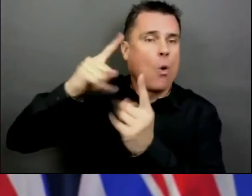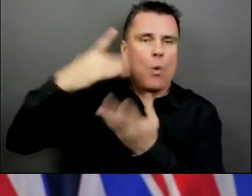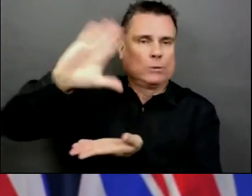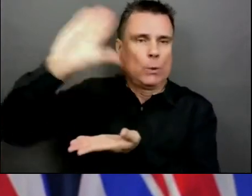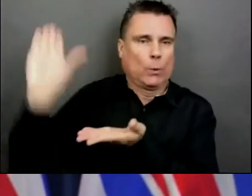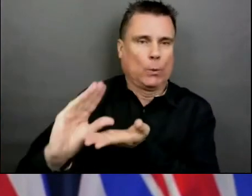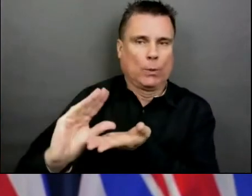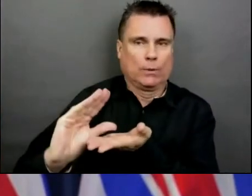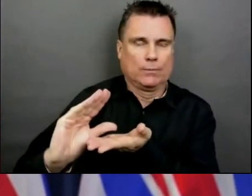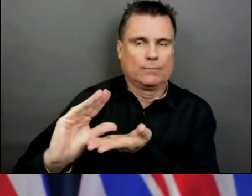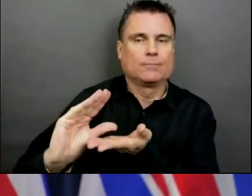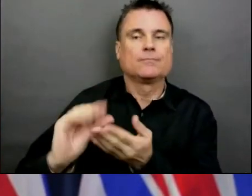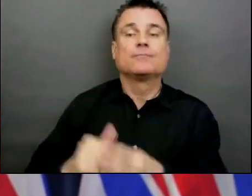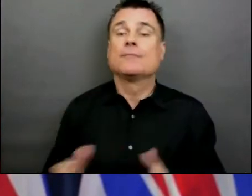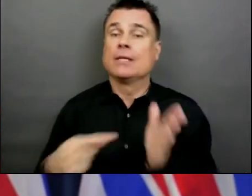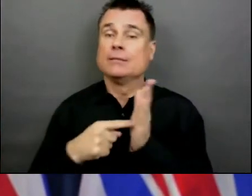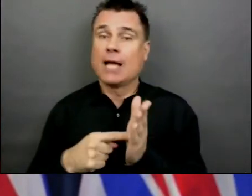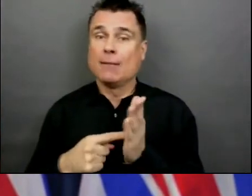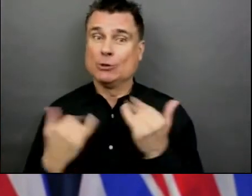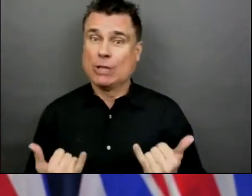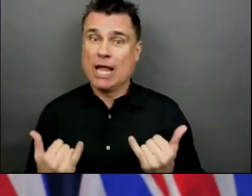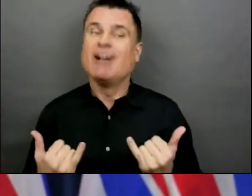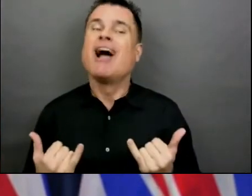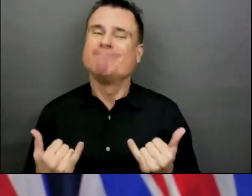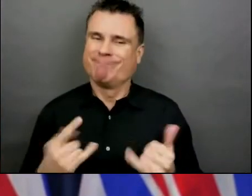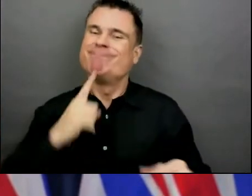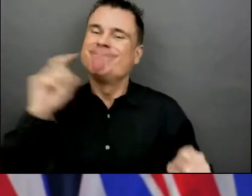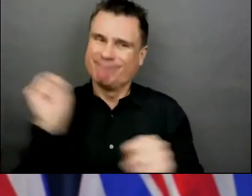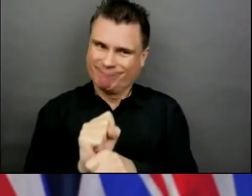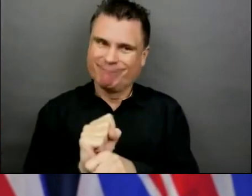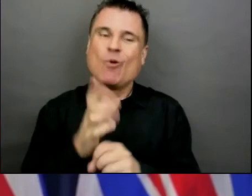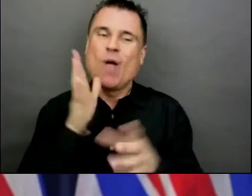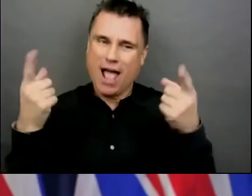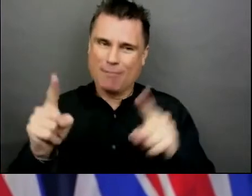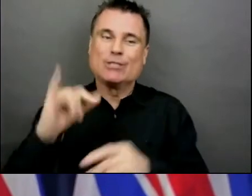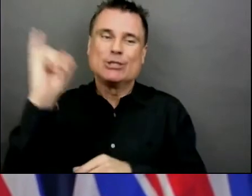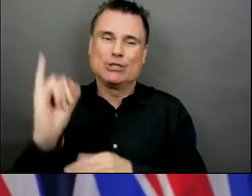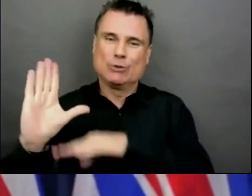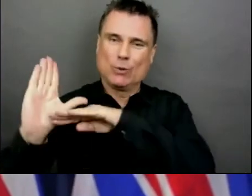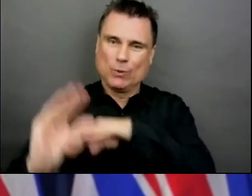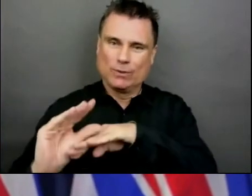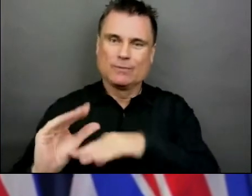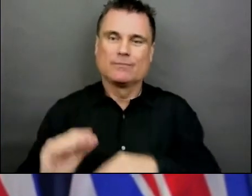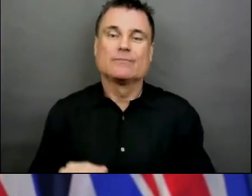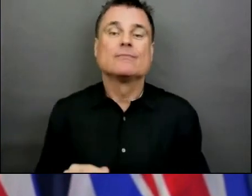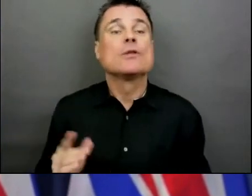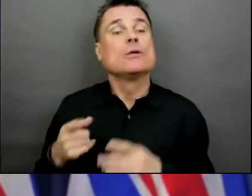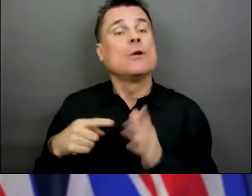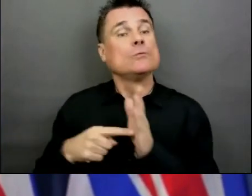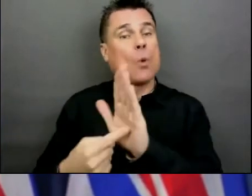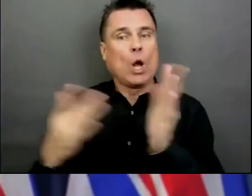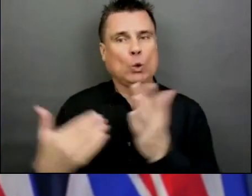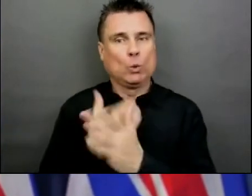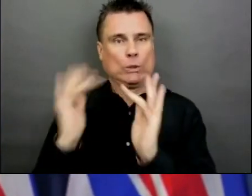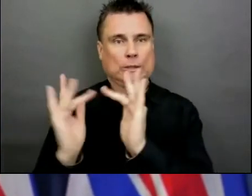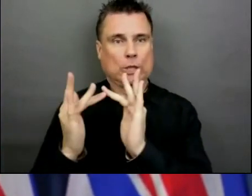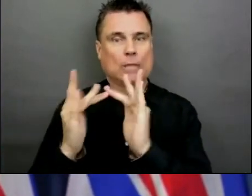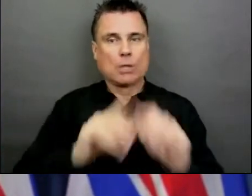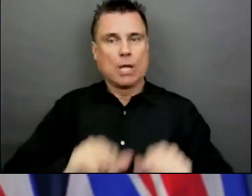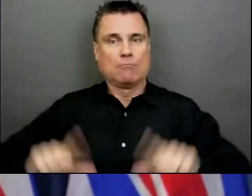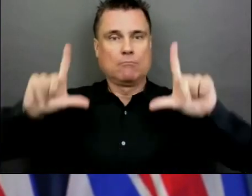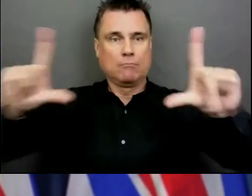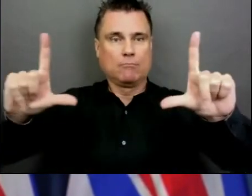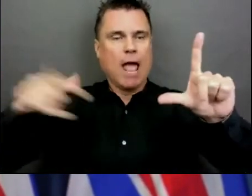the road. What we're here to do is to introduce an improved online tool that will let you estimate just how much